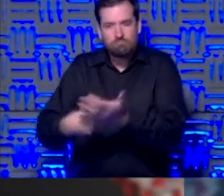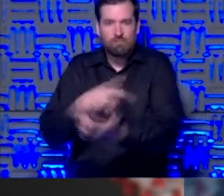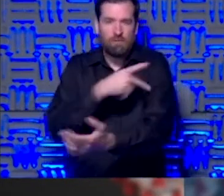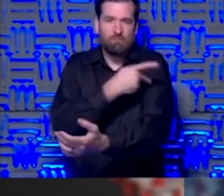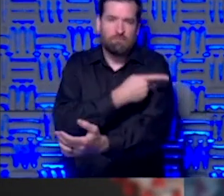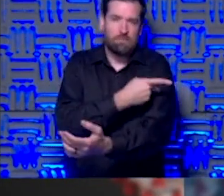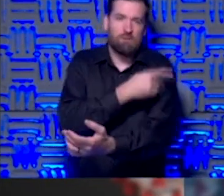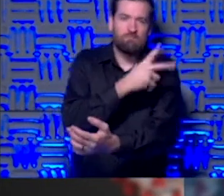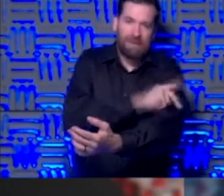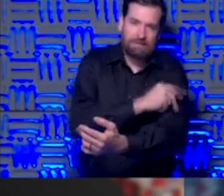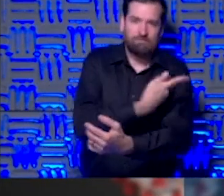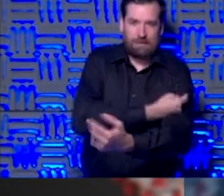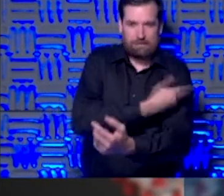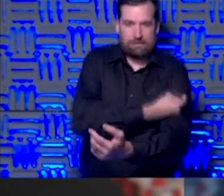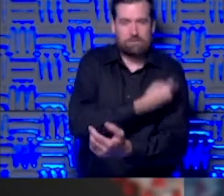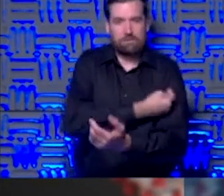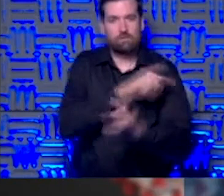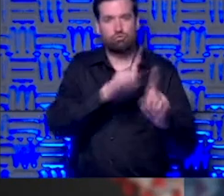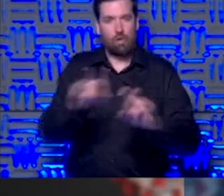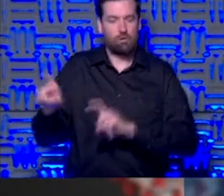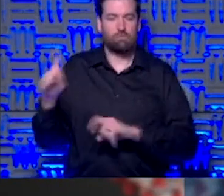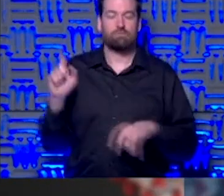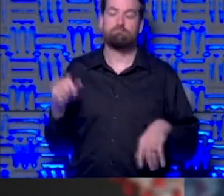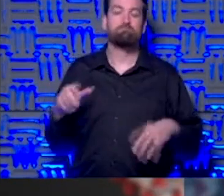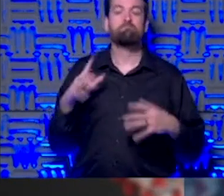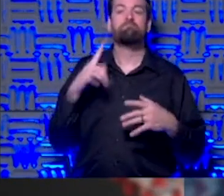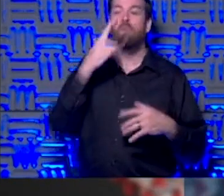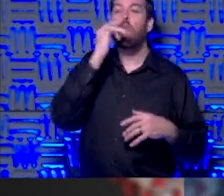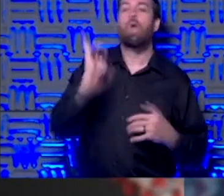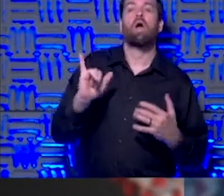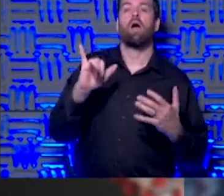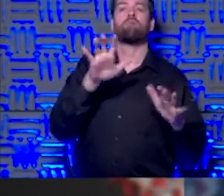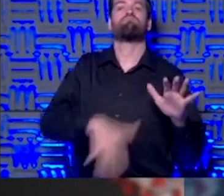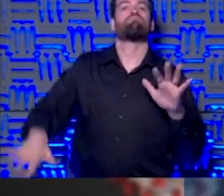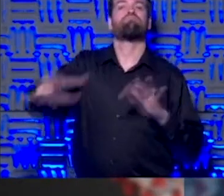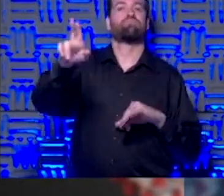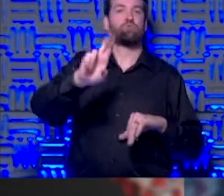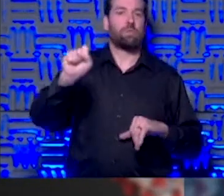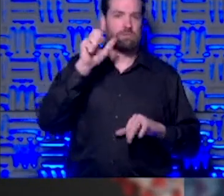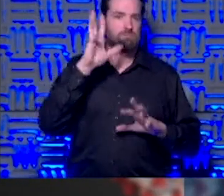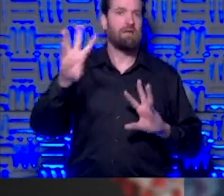here in the very near future, and the state of the vaccinations, the vaccine trials around the country